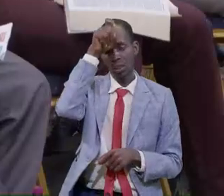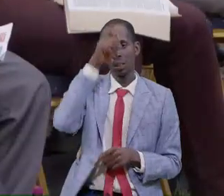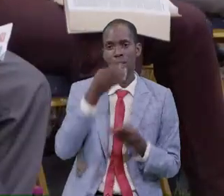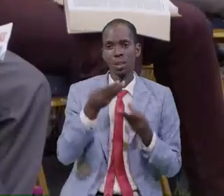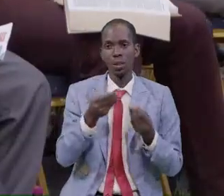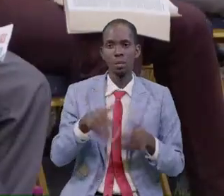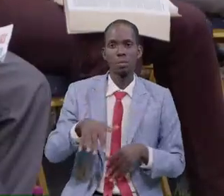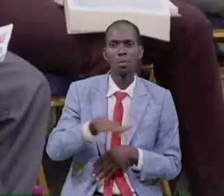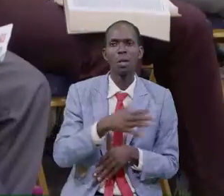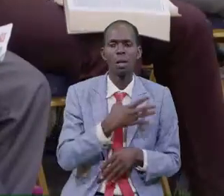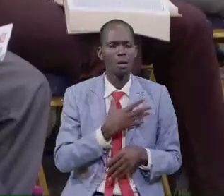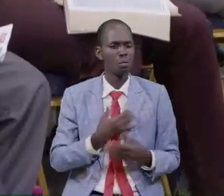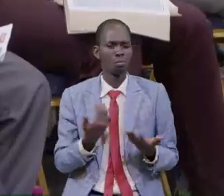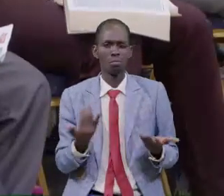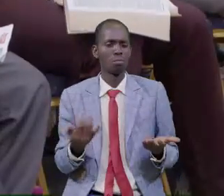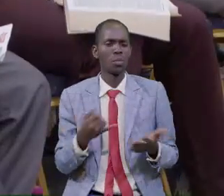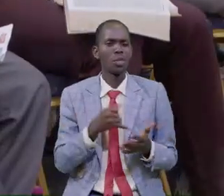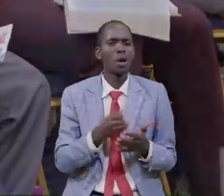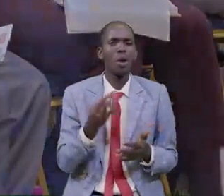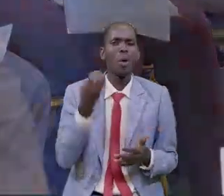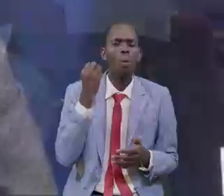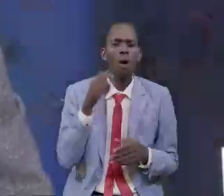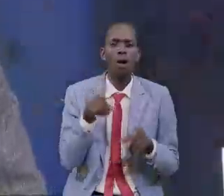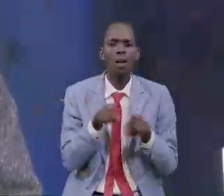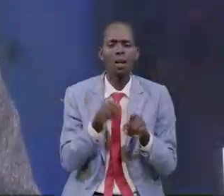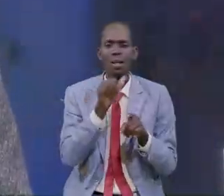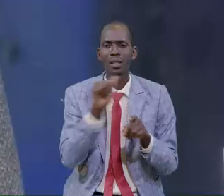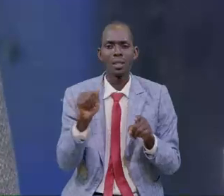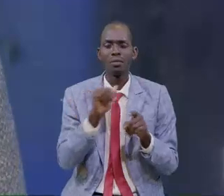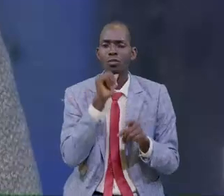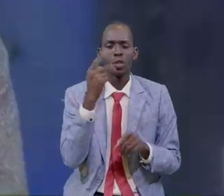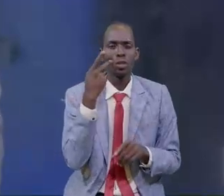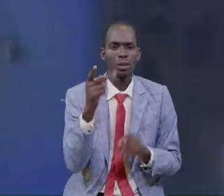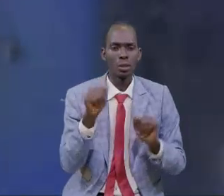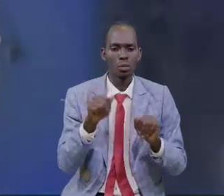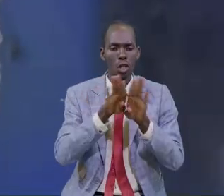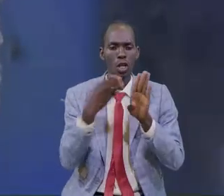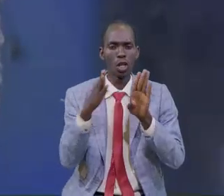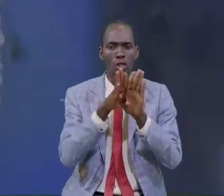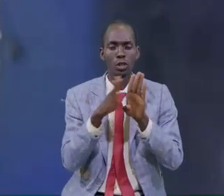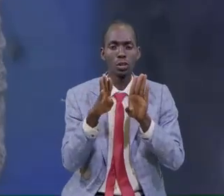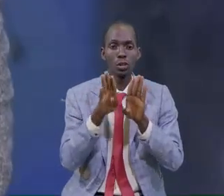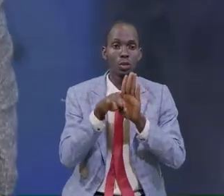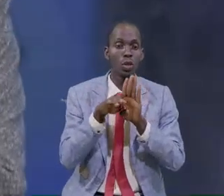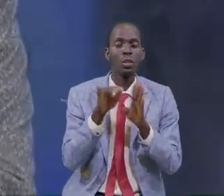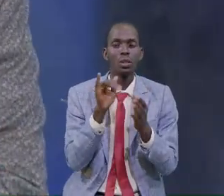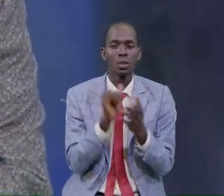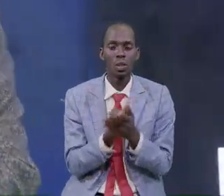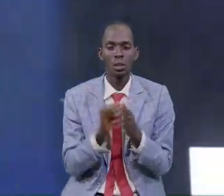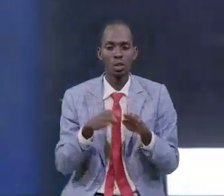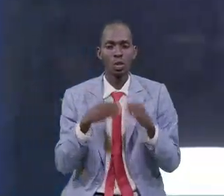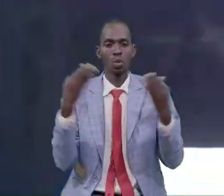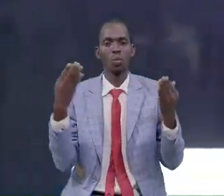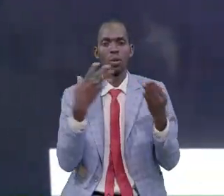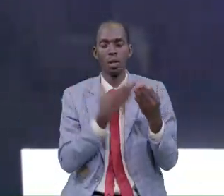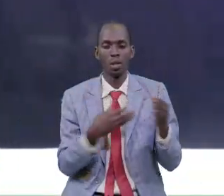an invisible door between them and Egypt. He closed and locked that invisible door.